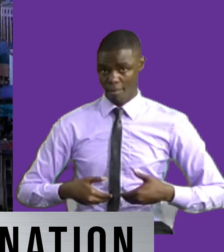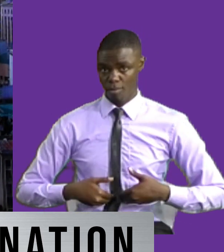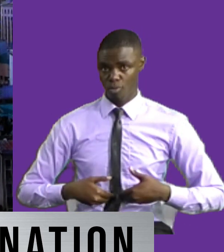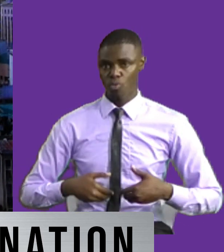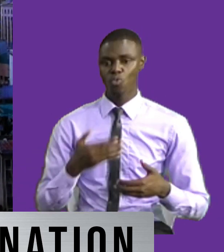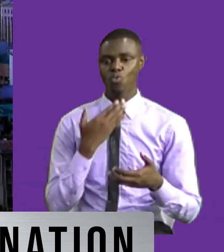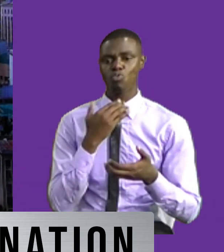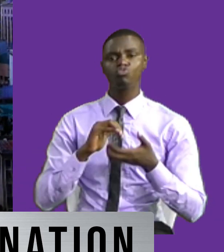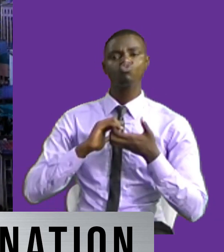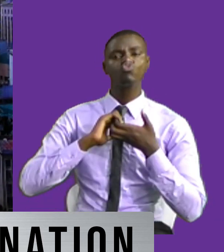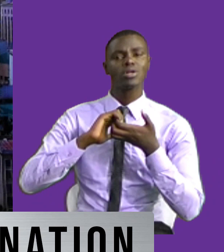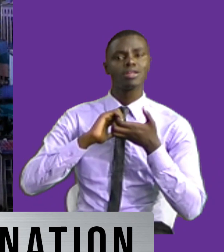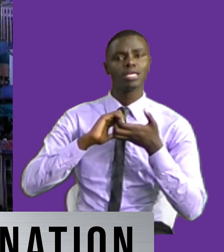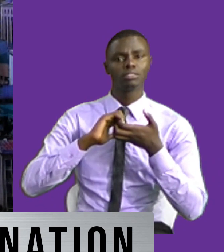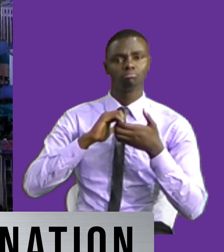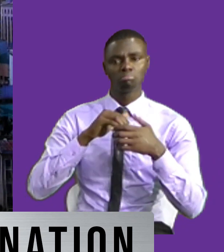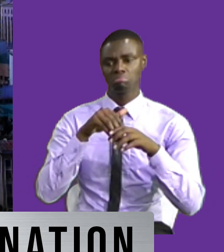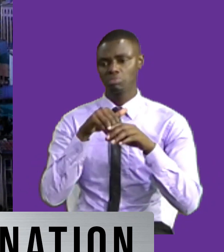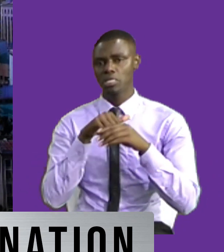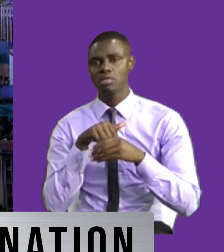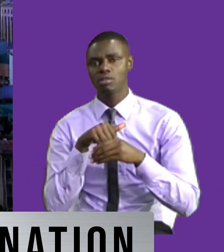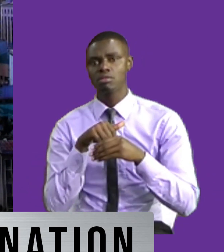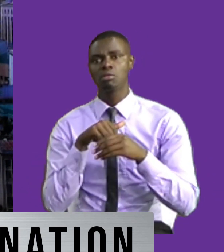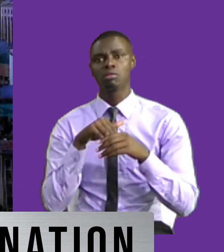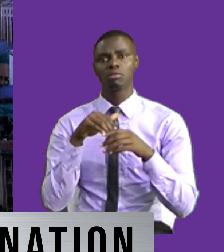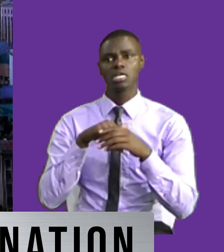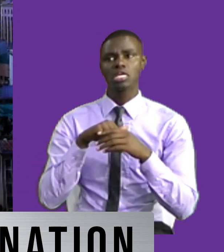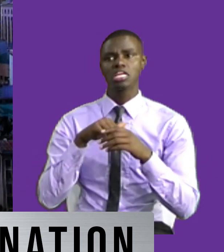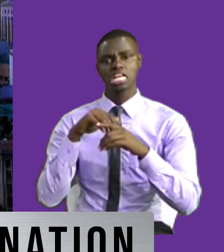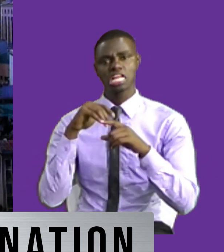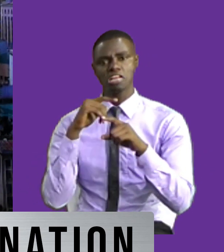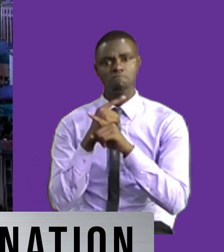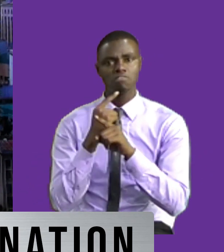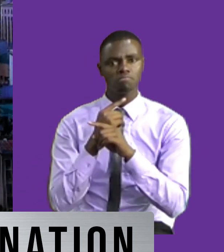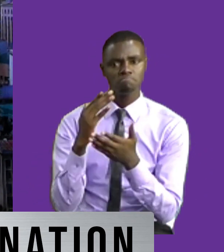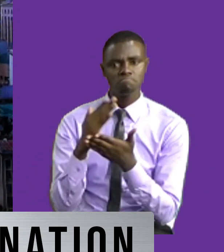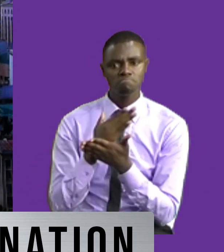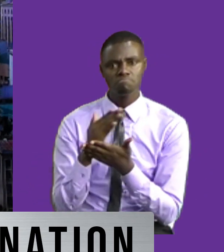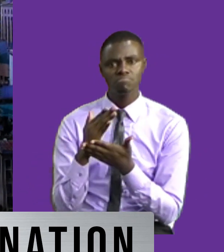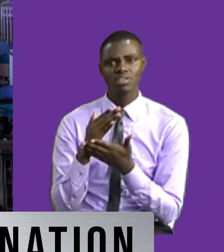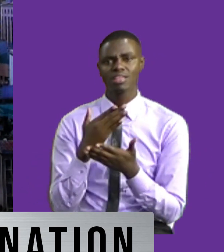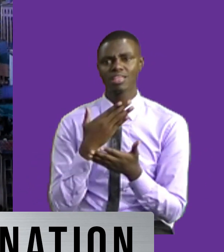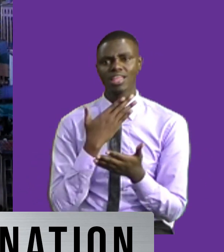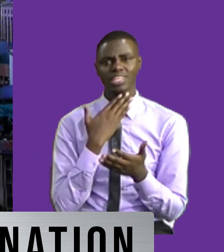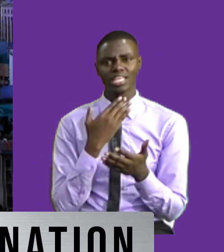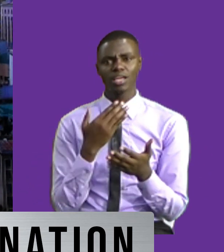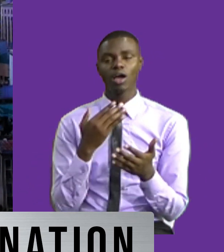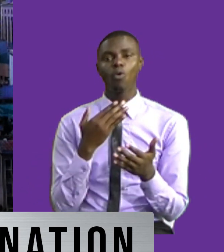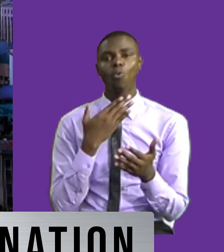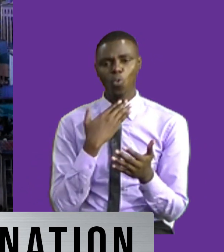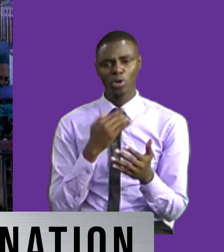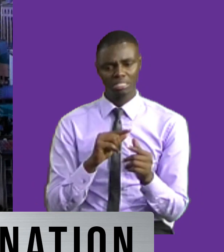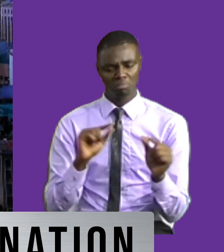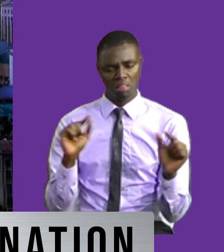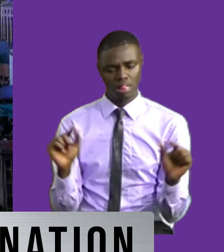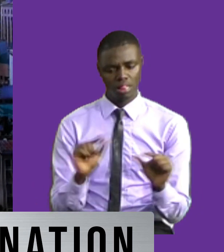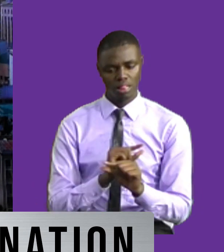to engage in ventures that don't take long to bring in